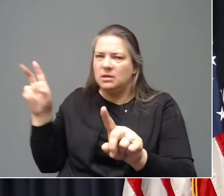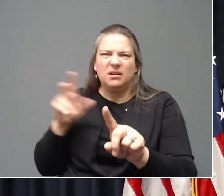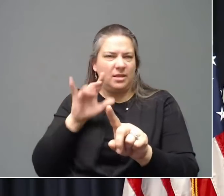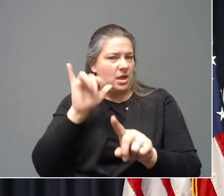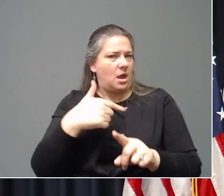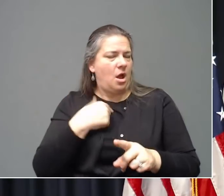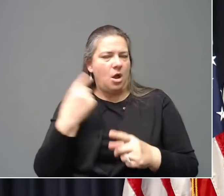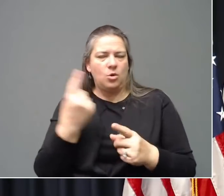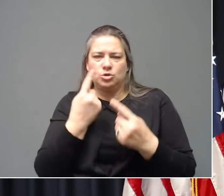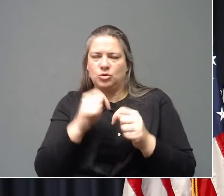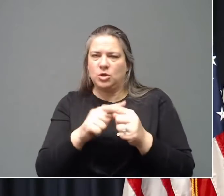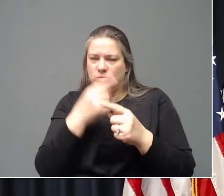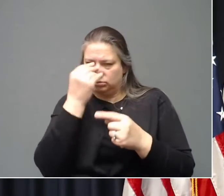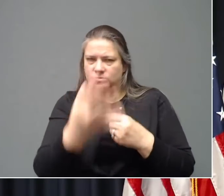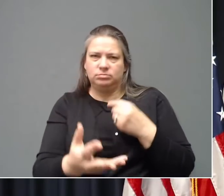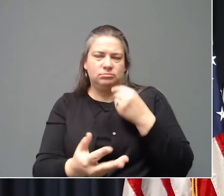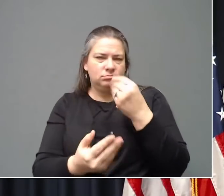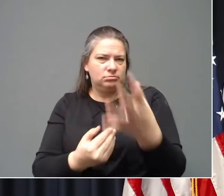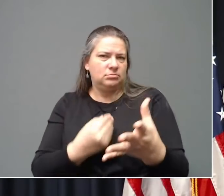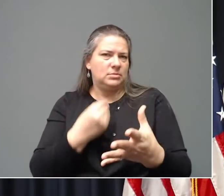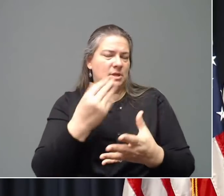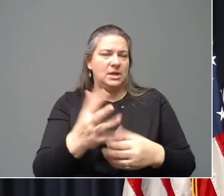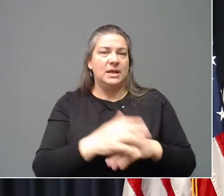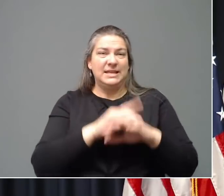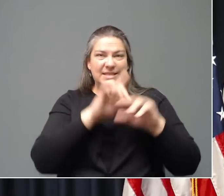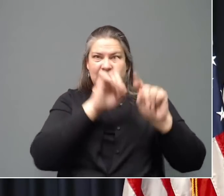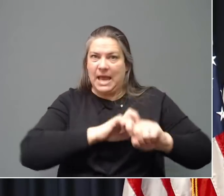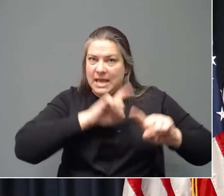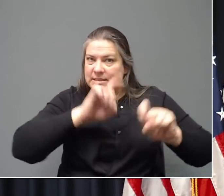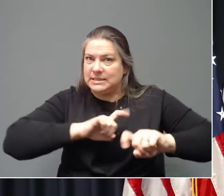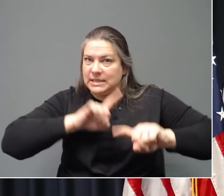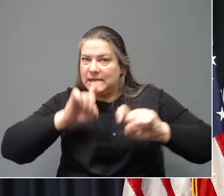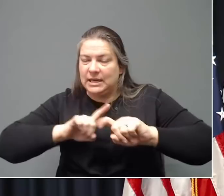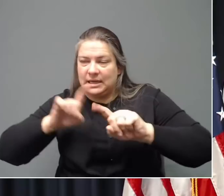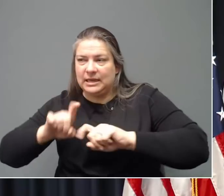about how far we've come in testing and